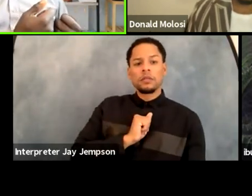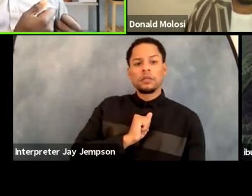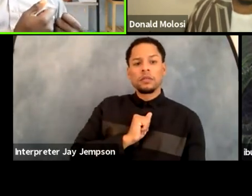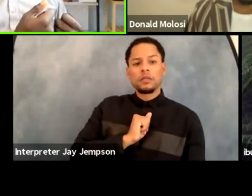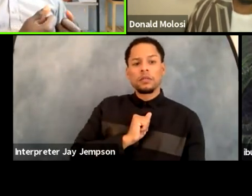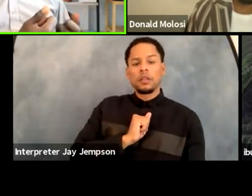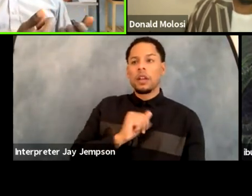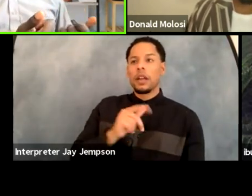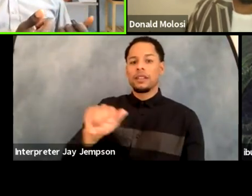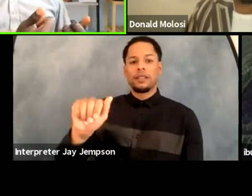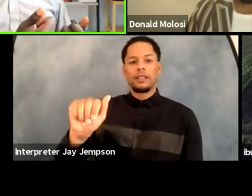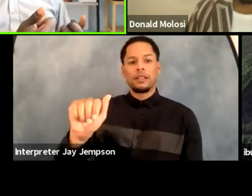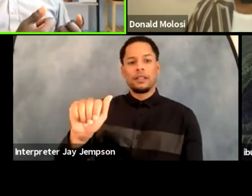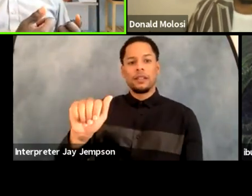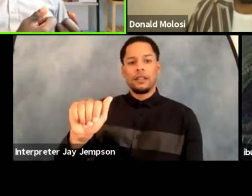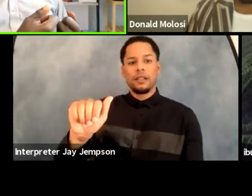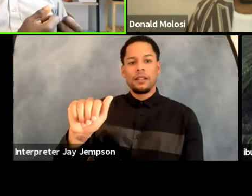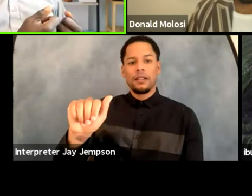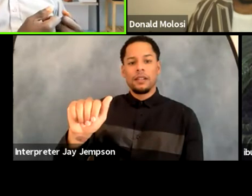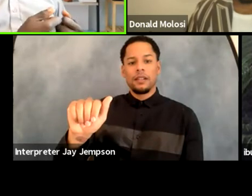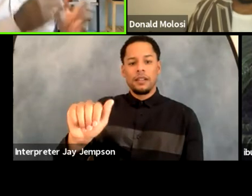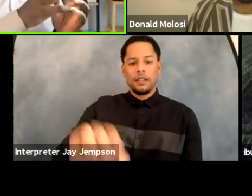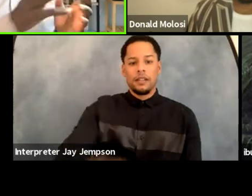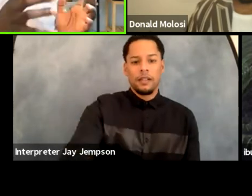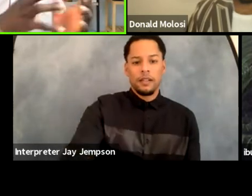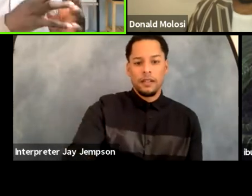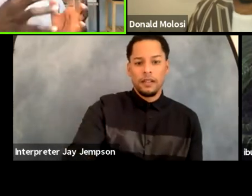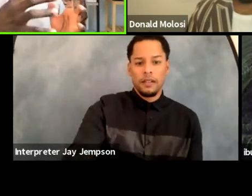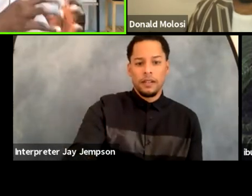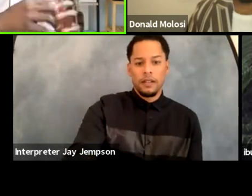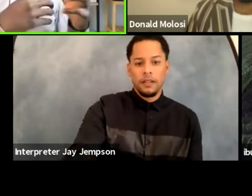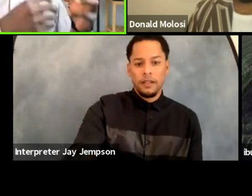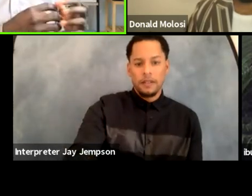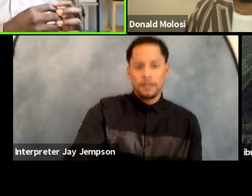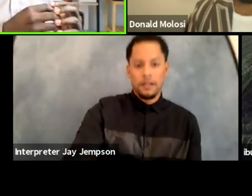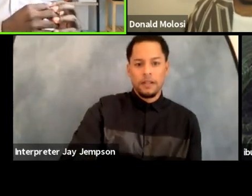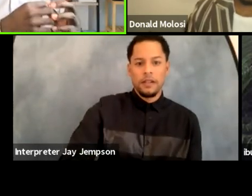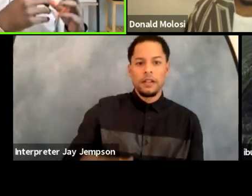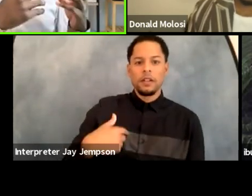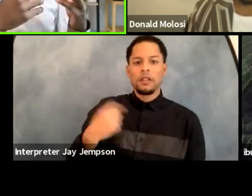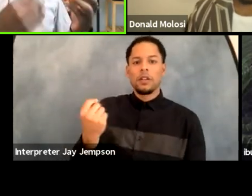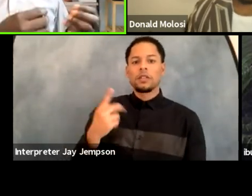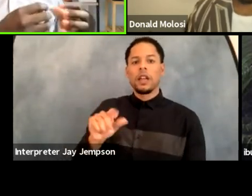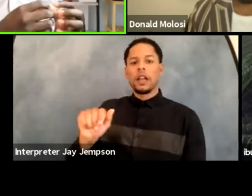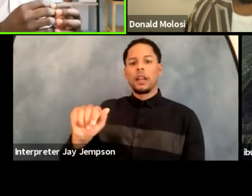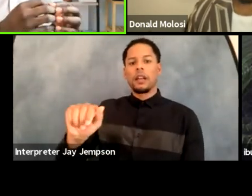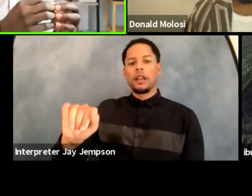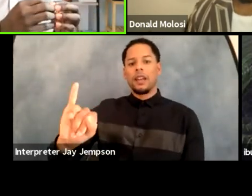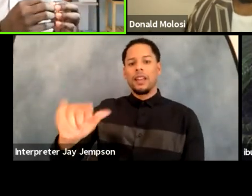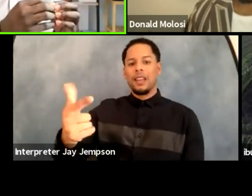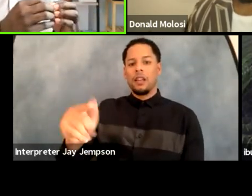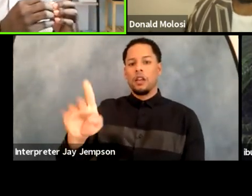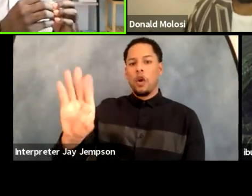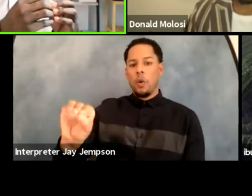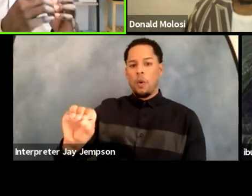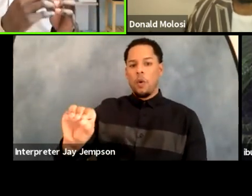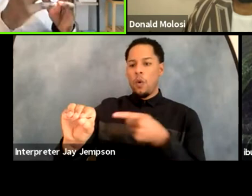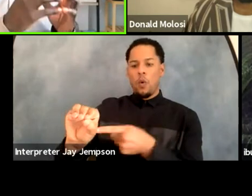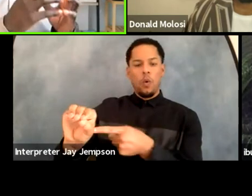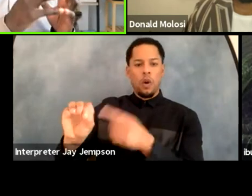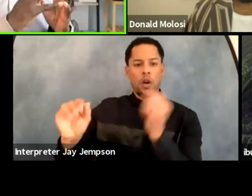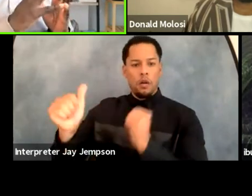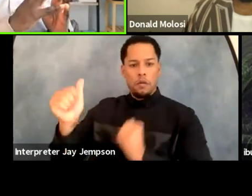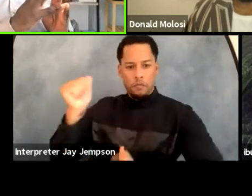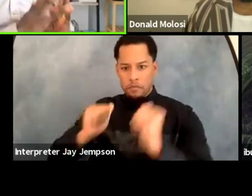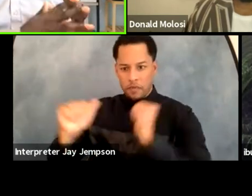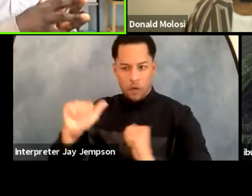an Igbo play. It's not gonna work, right? And knowing that that's the same thing that culture specific. And things like that. Please, we